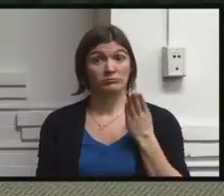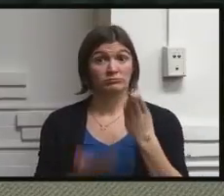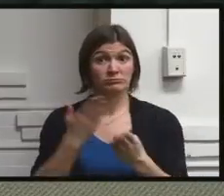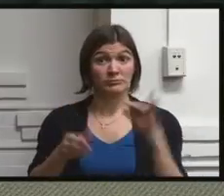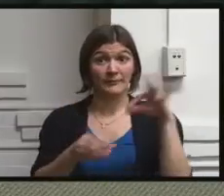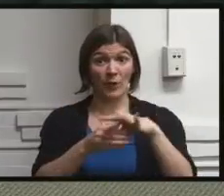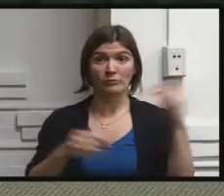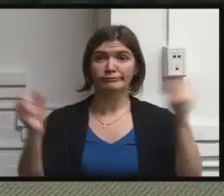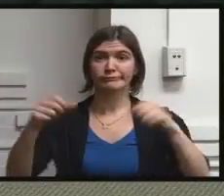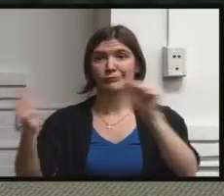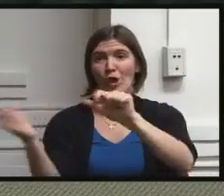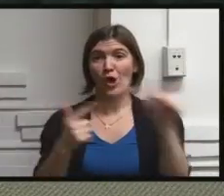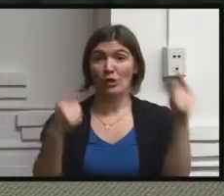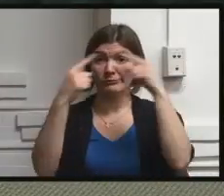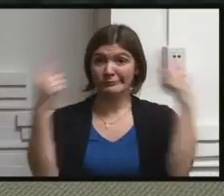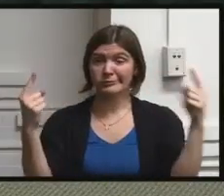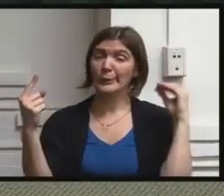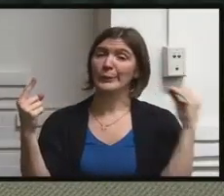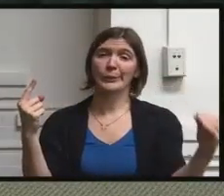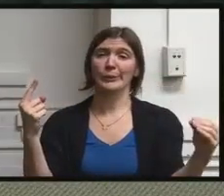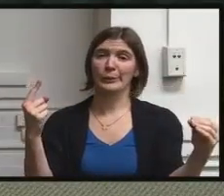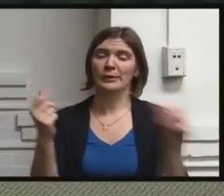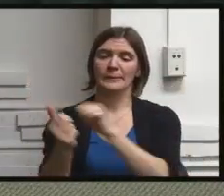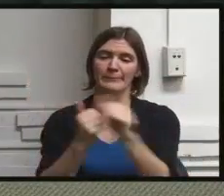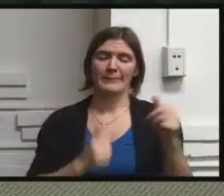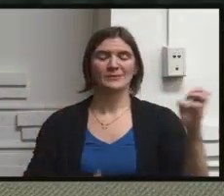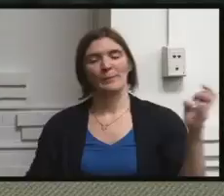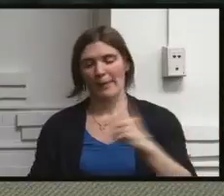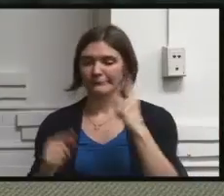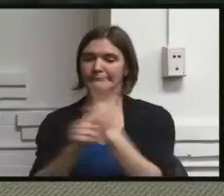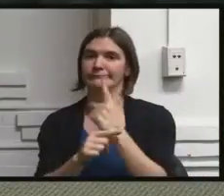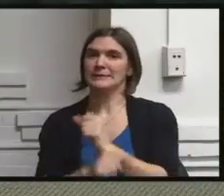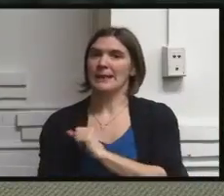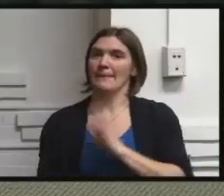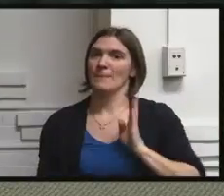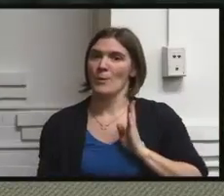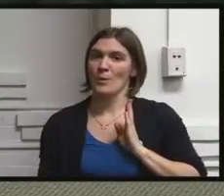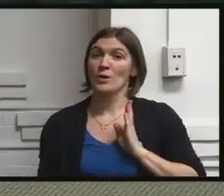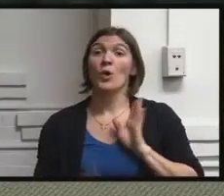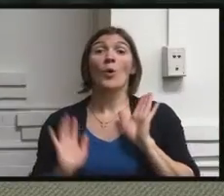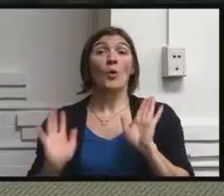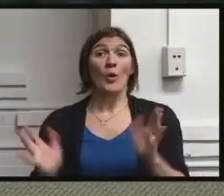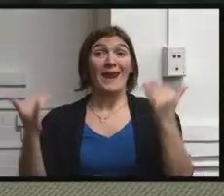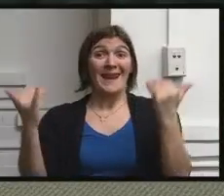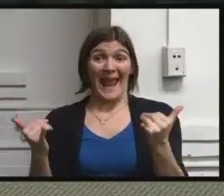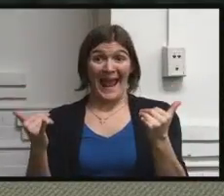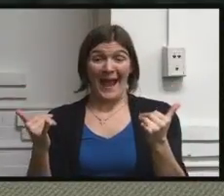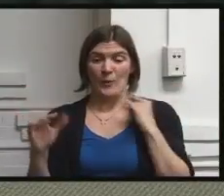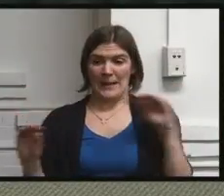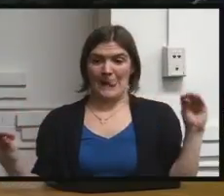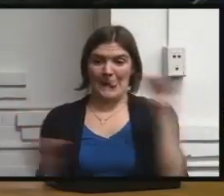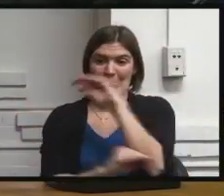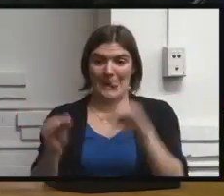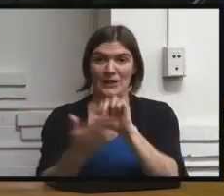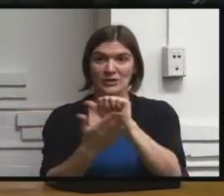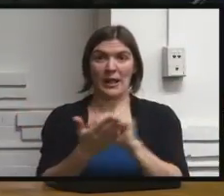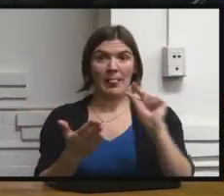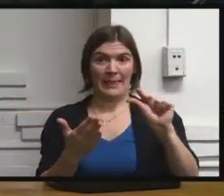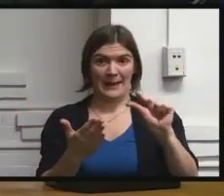favor, please say aye. Aye. Aye. Anybody opposed or abstaining? That carries 5-0. So now, with our agenda having